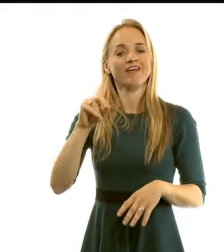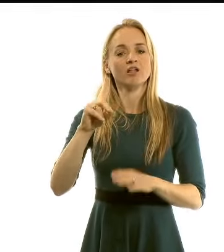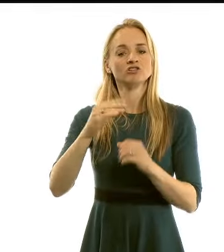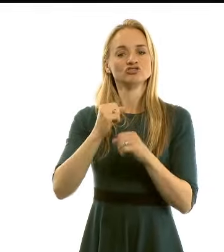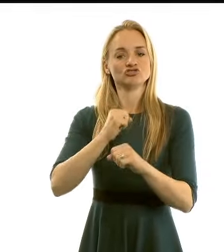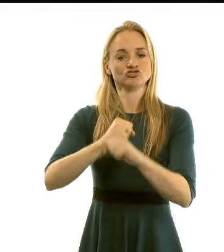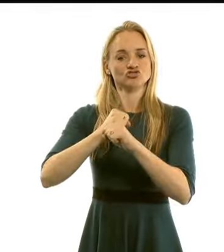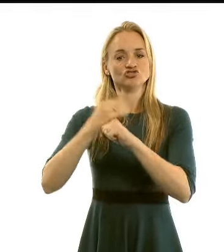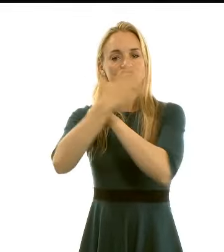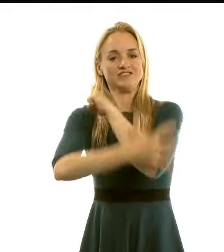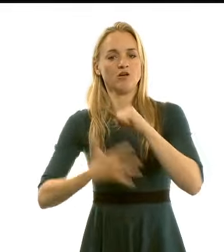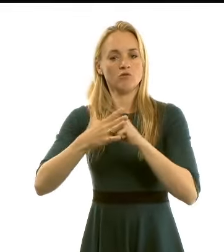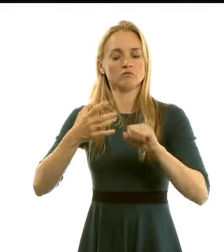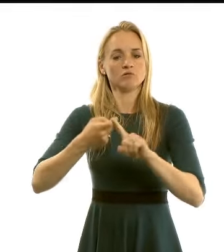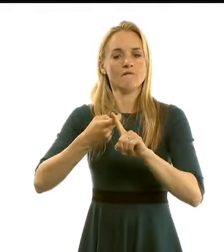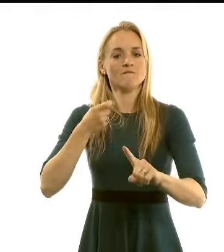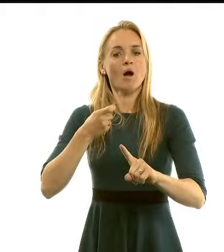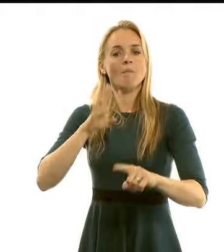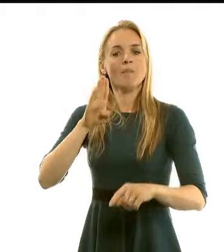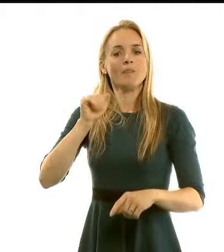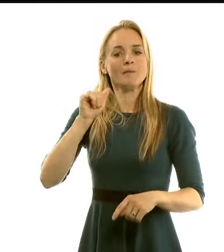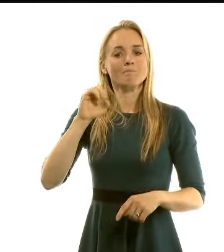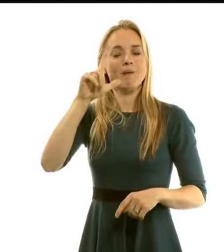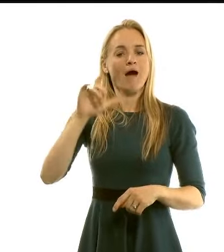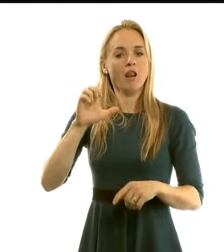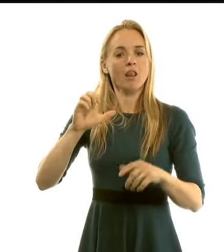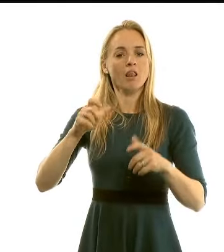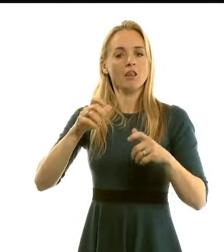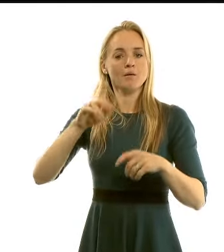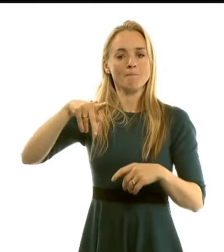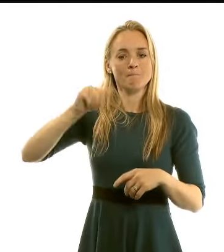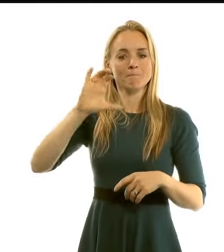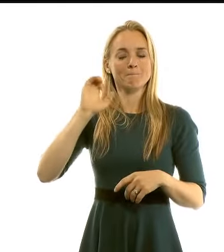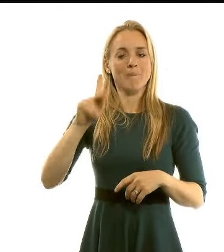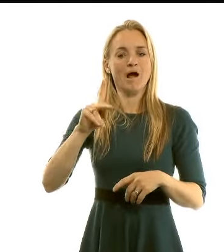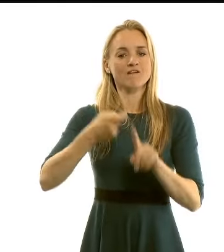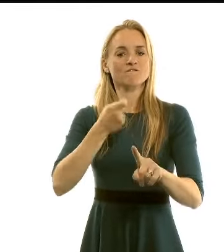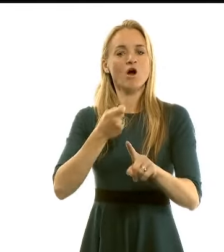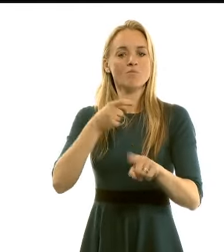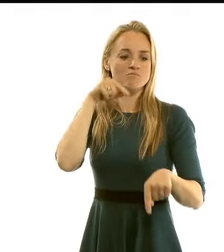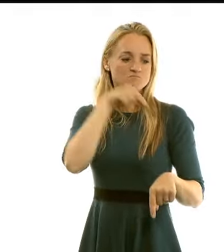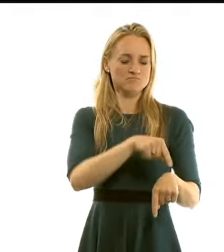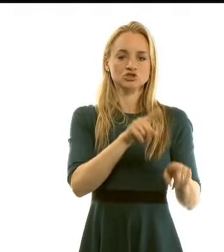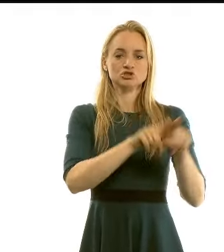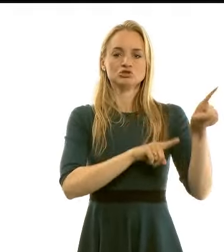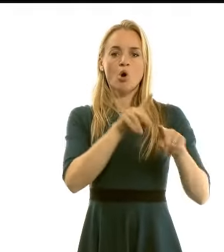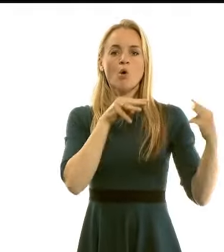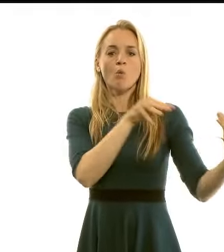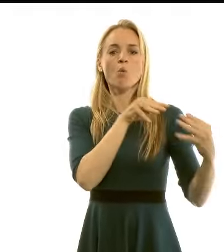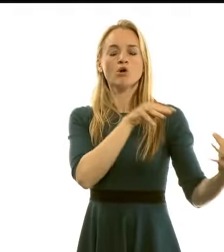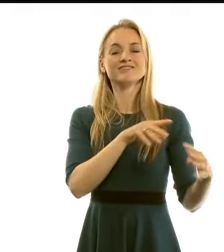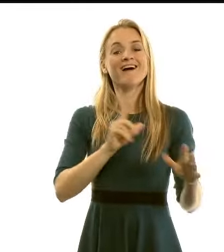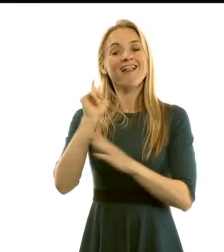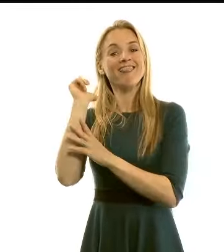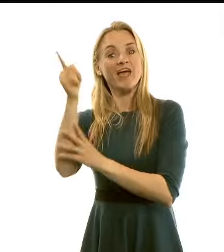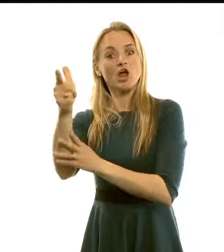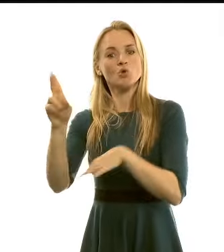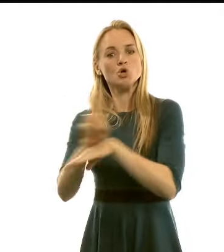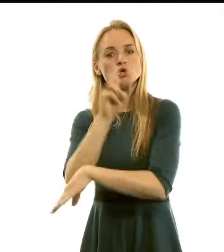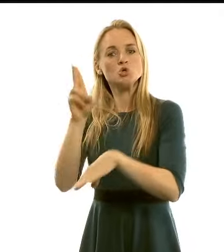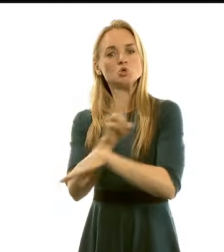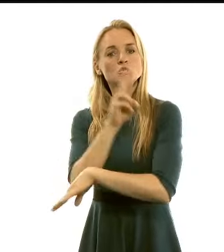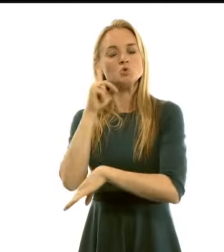from The Force Awakens was later used in the LEGO Ideas treehouse as an element supporting the roof. It was made possible by